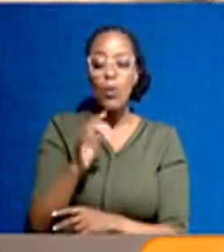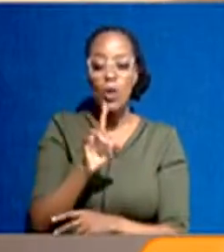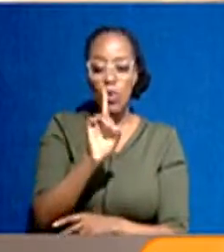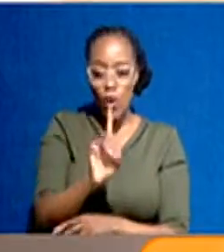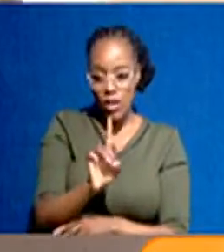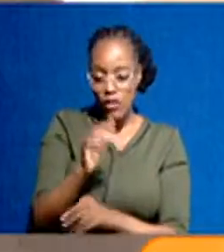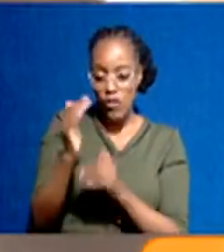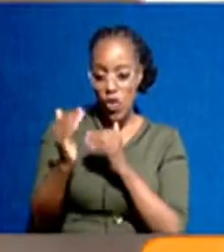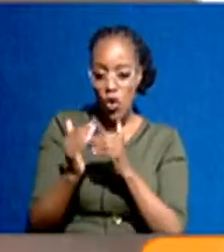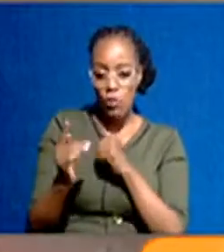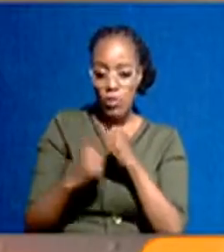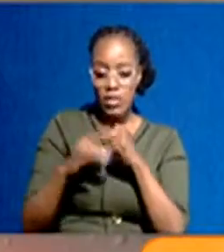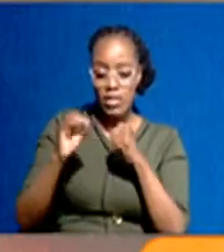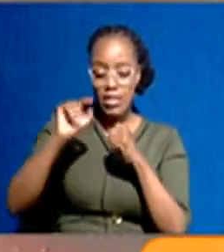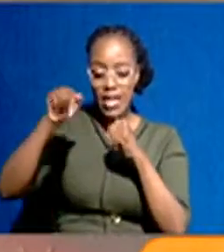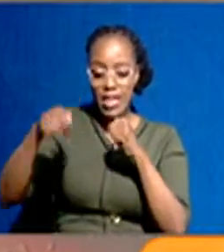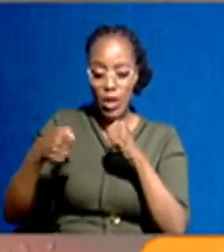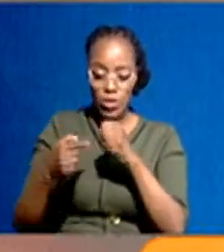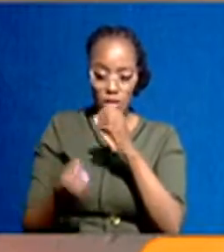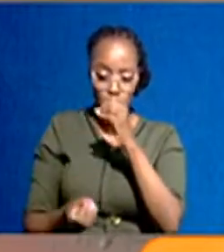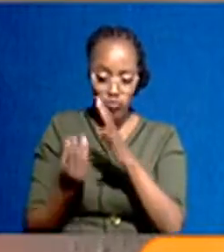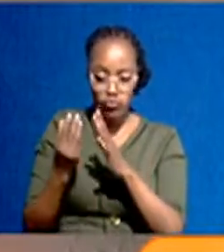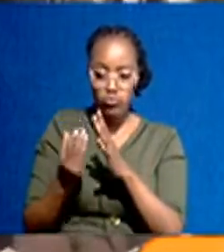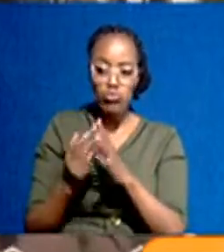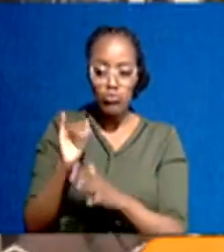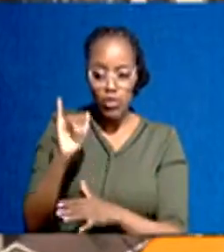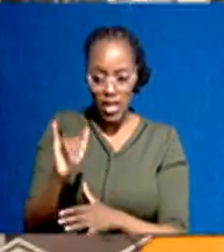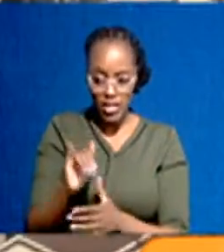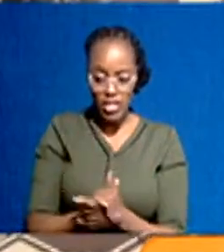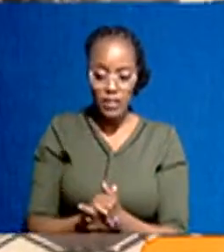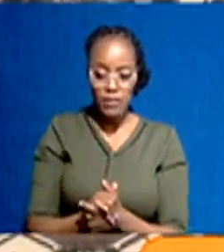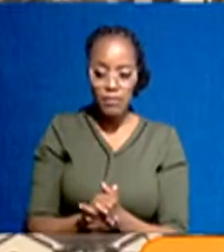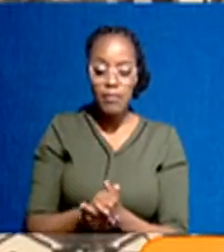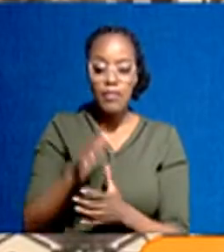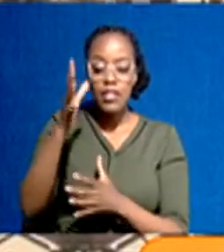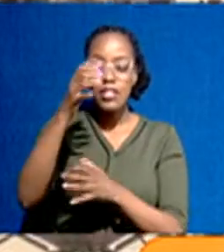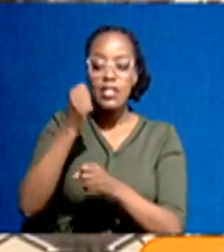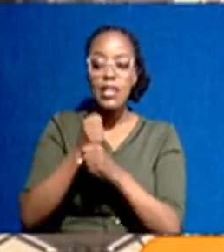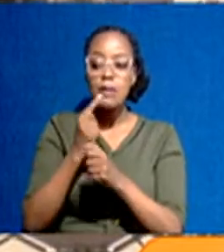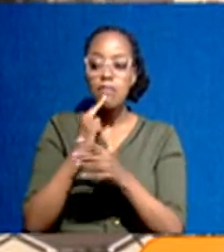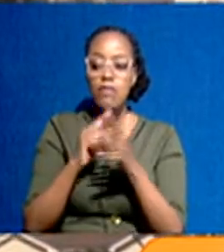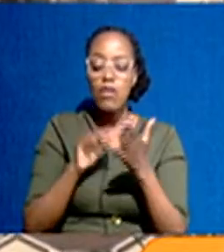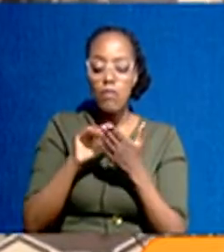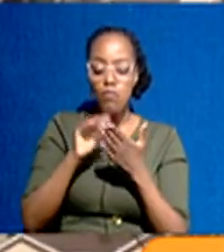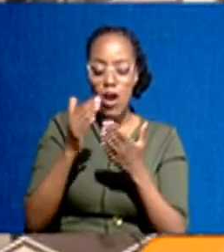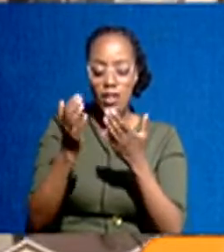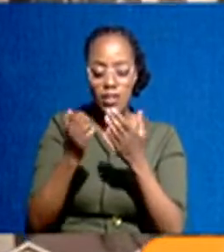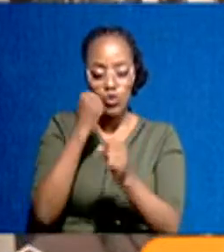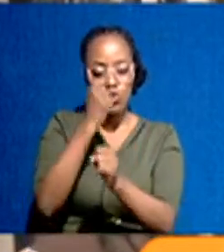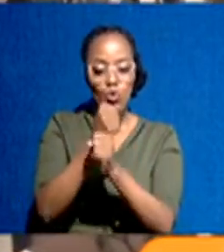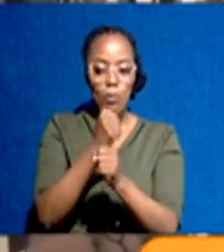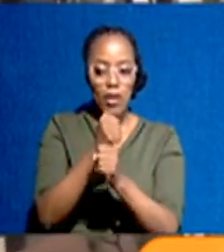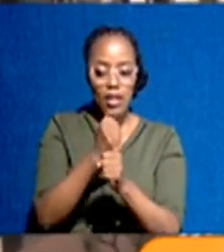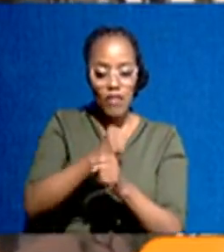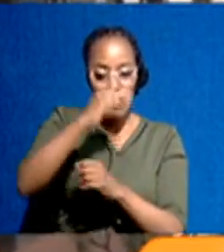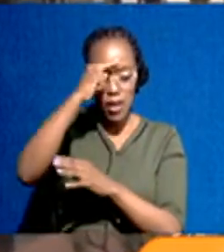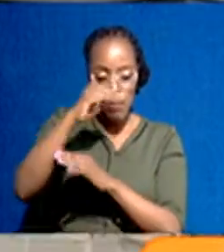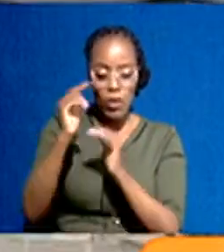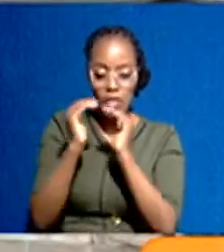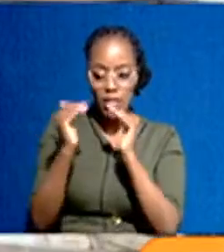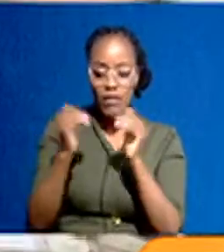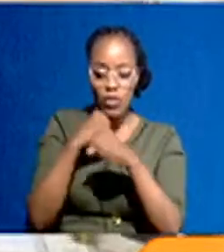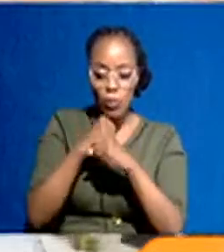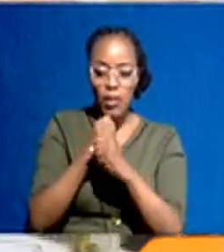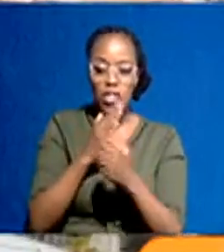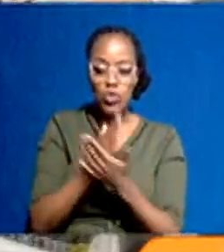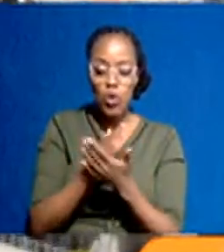for almost 60,000 shillings to install. Stakeholders say more needs to be done at the policy level to